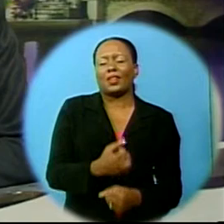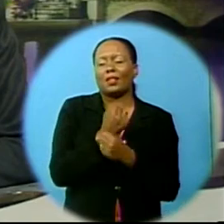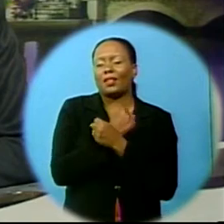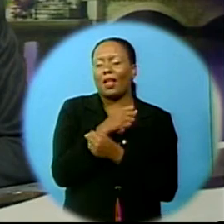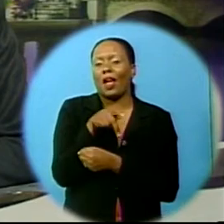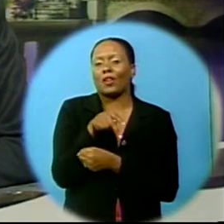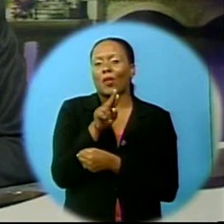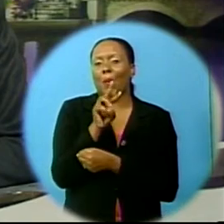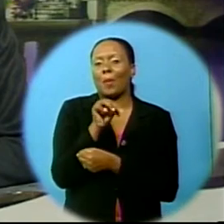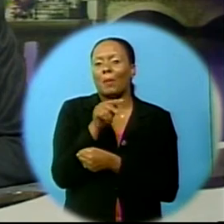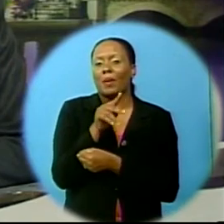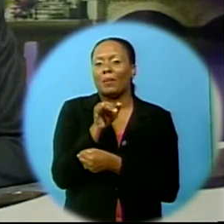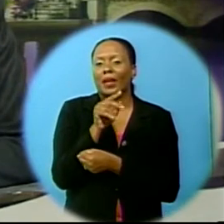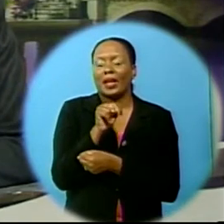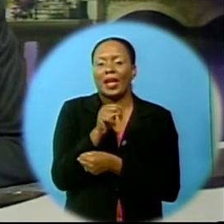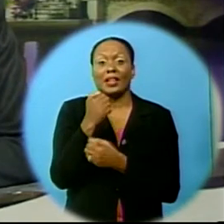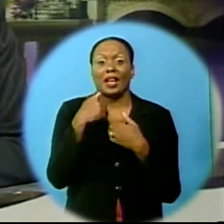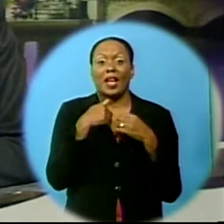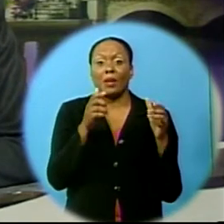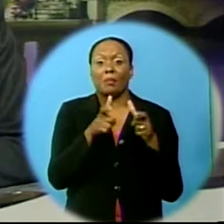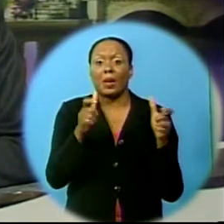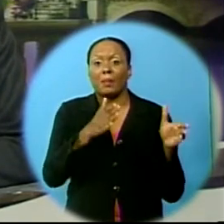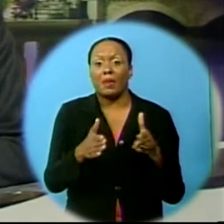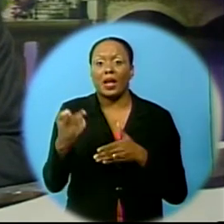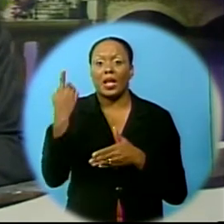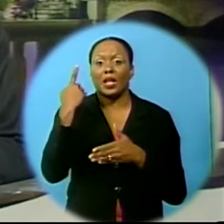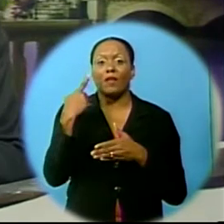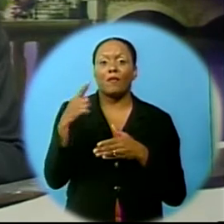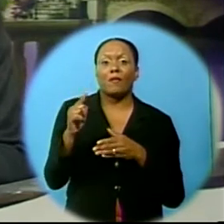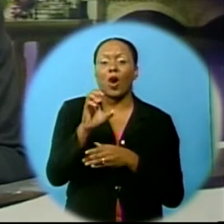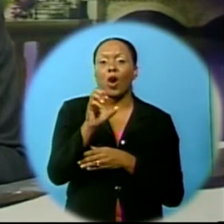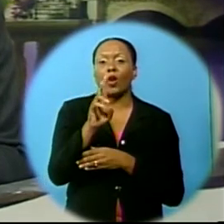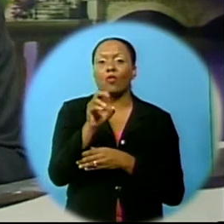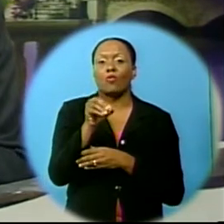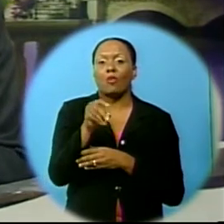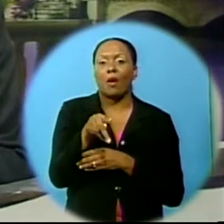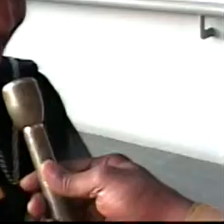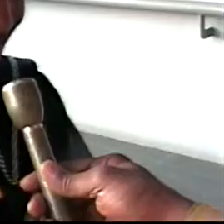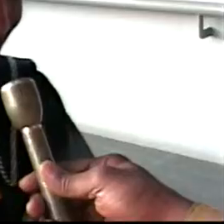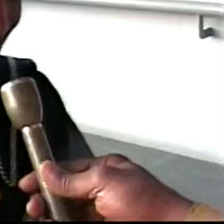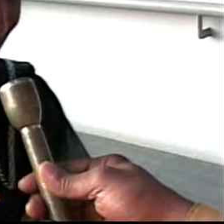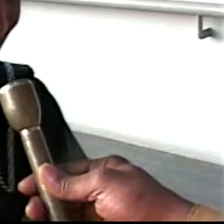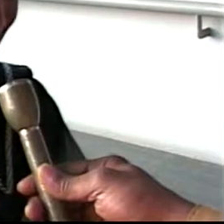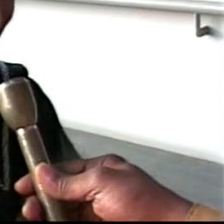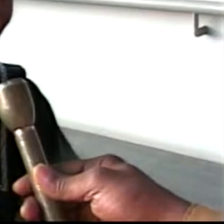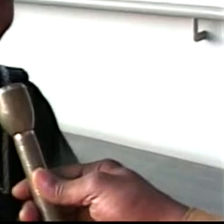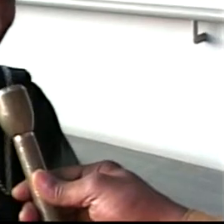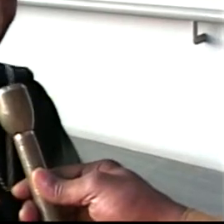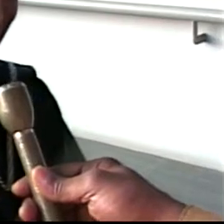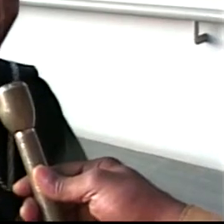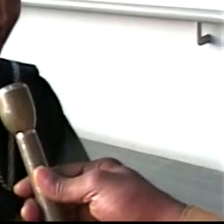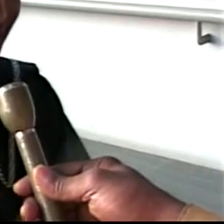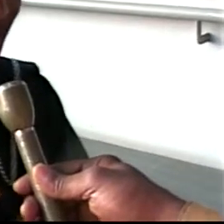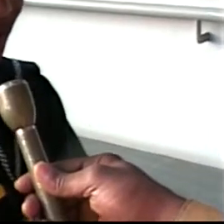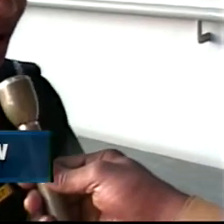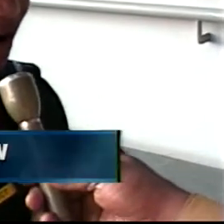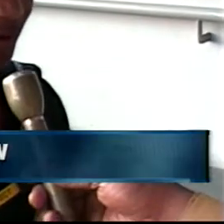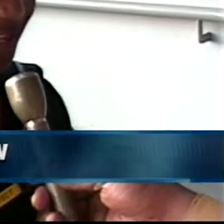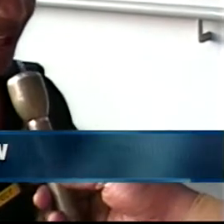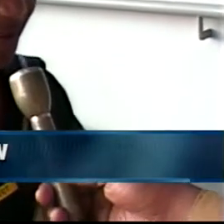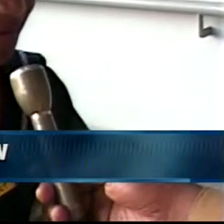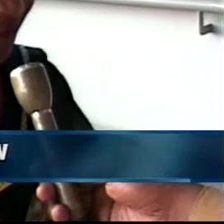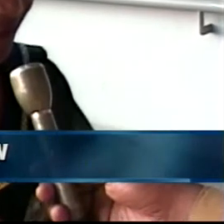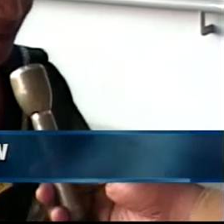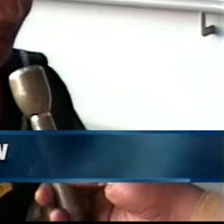Meantime, the young farmer already has big plans for her surprise crop. When we have an independence, we